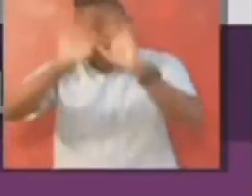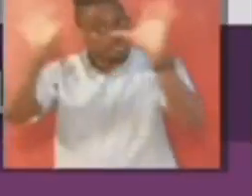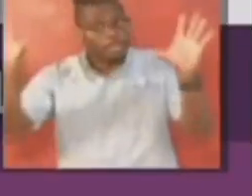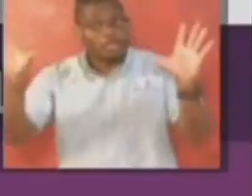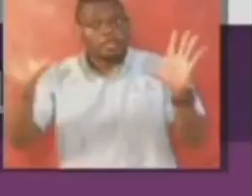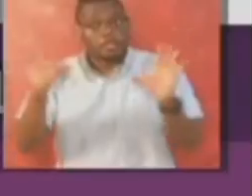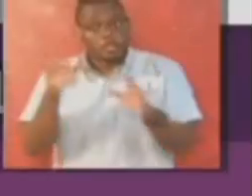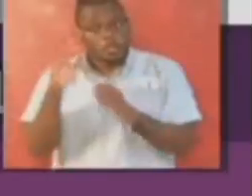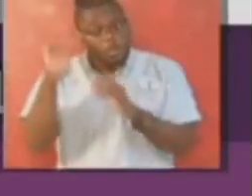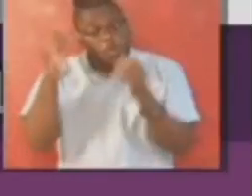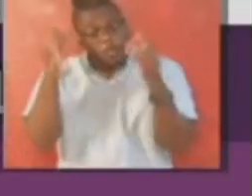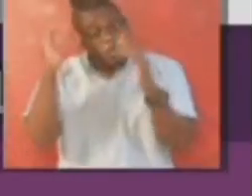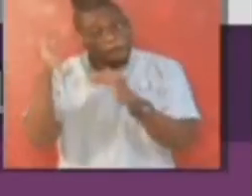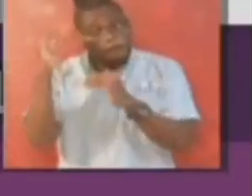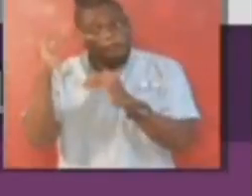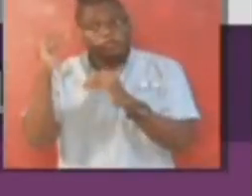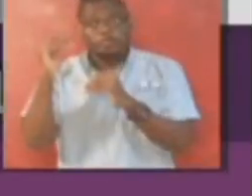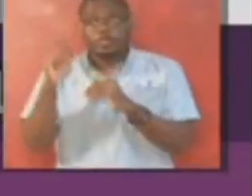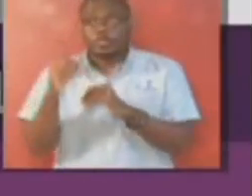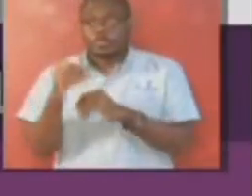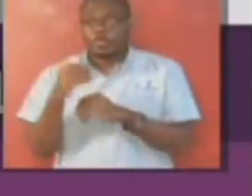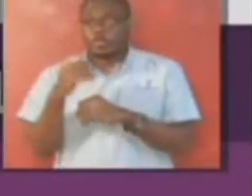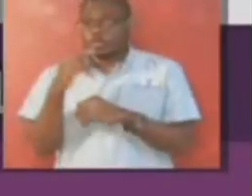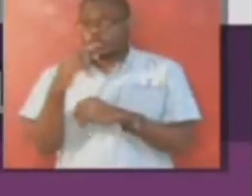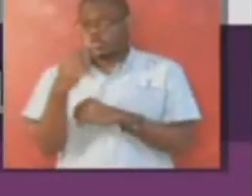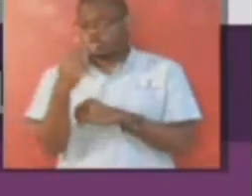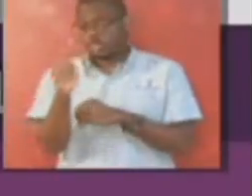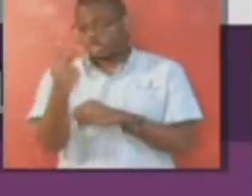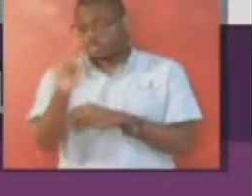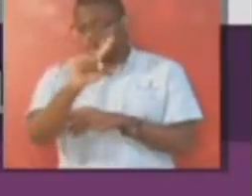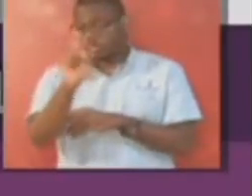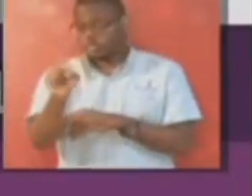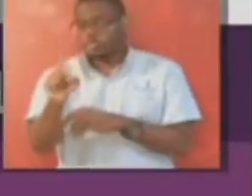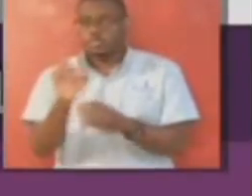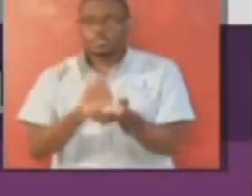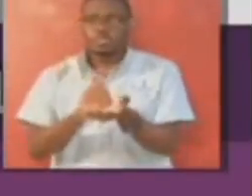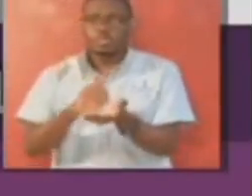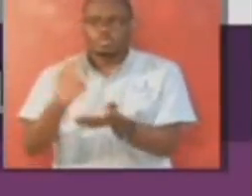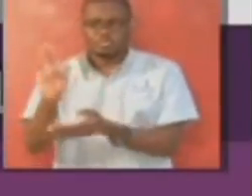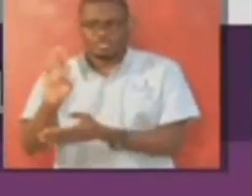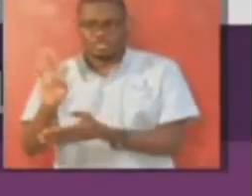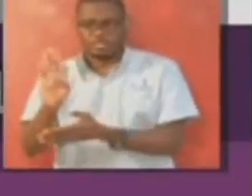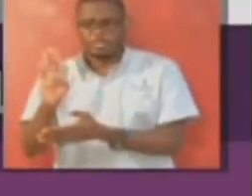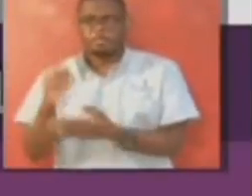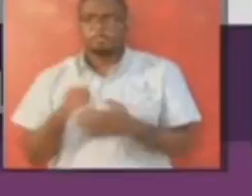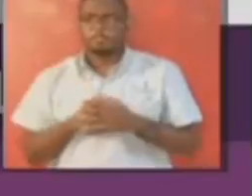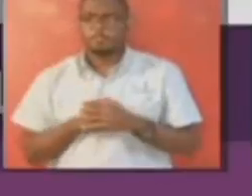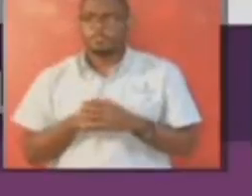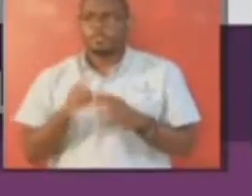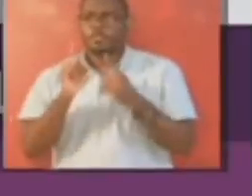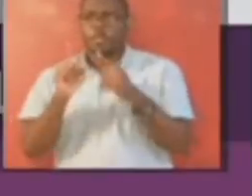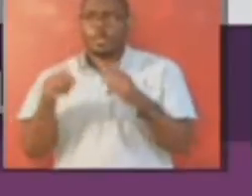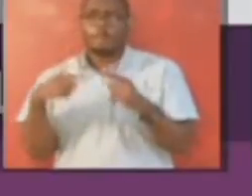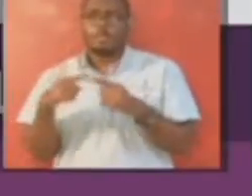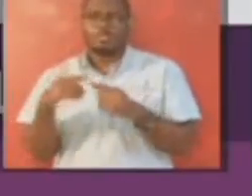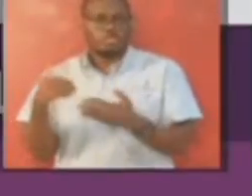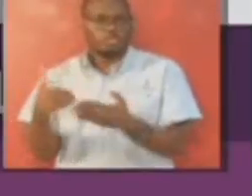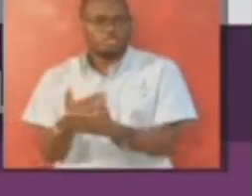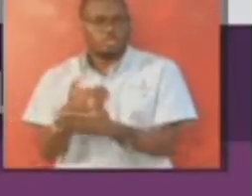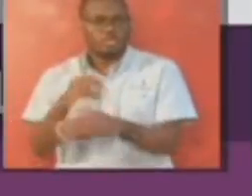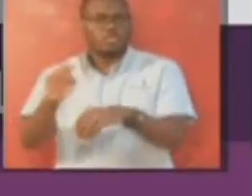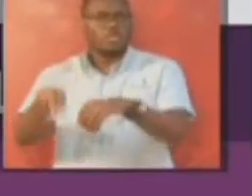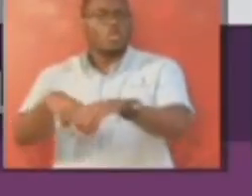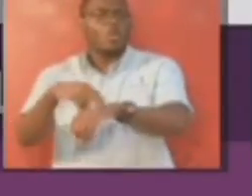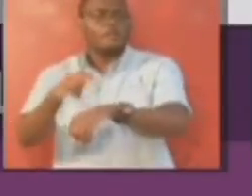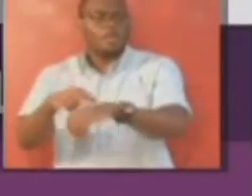also my second question, maybe Dr. Bernard, you raised certain, little details about how we maintain this new normal. So